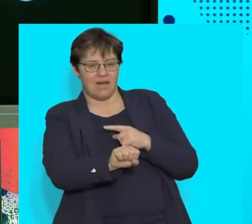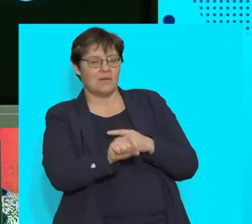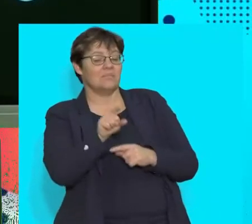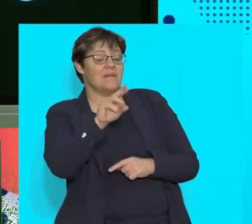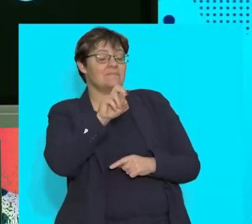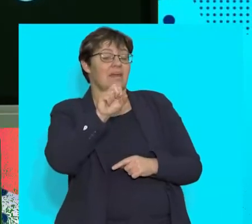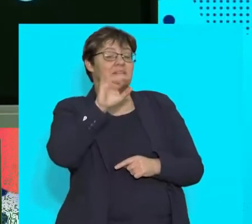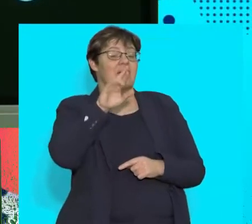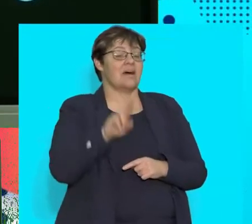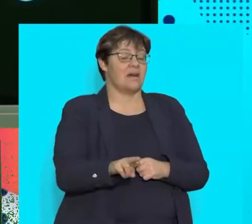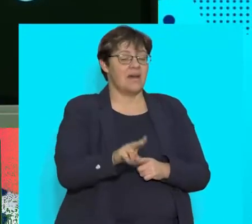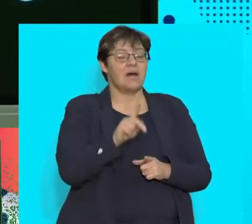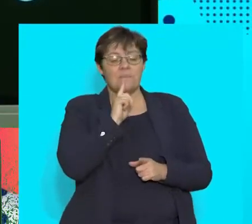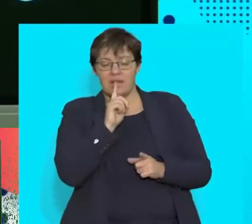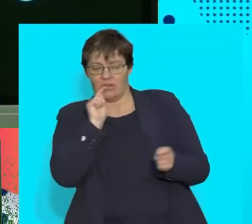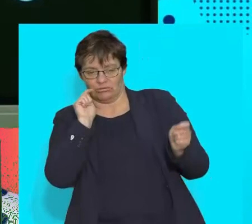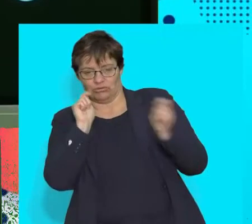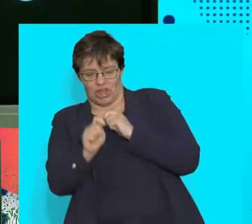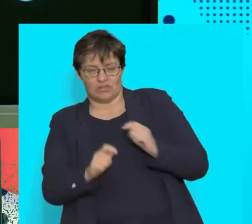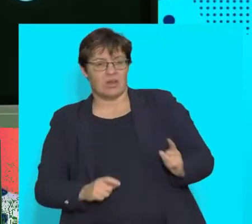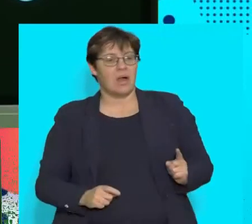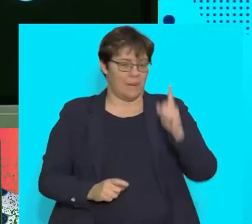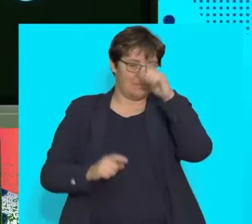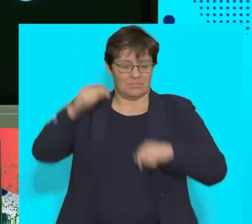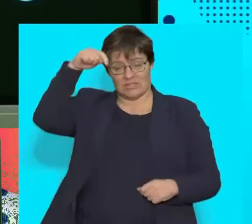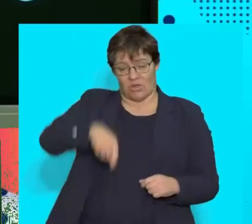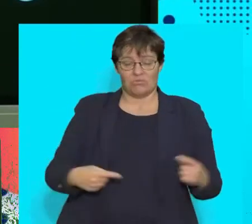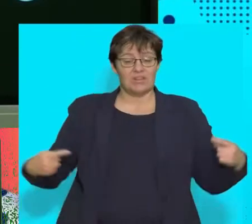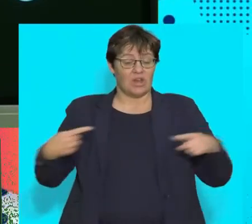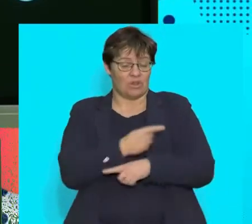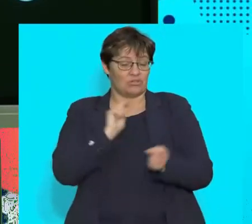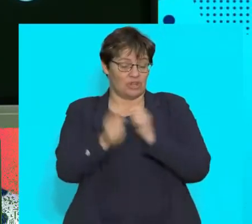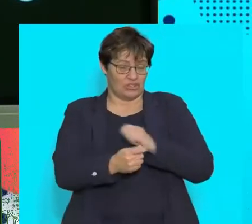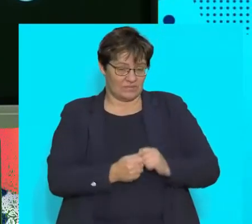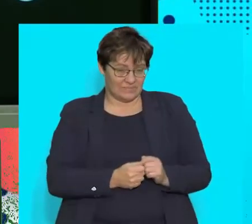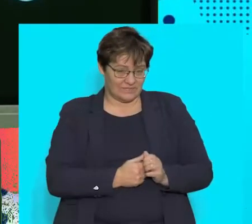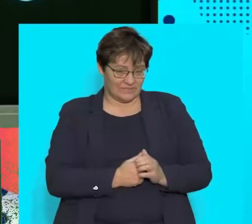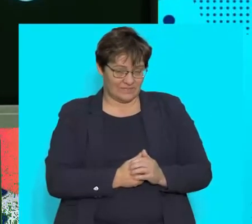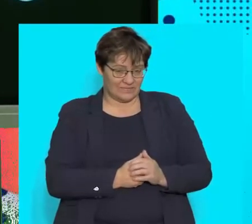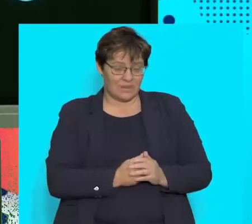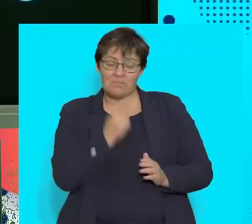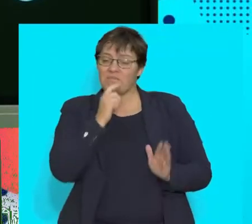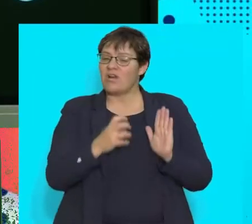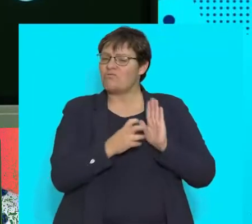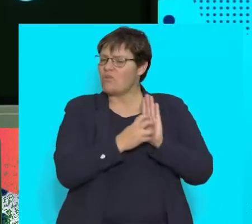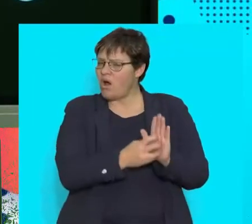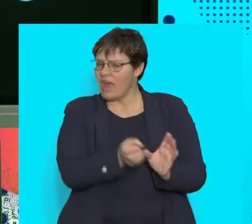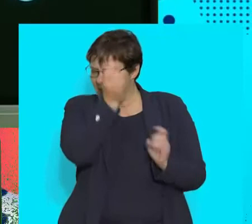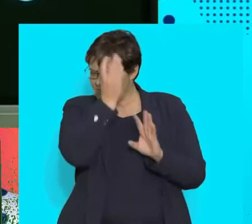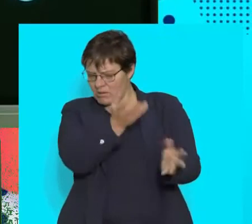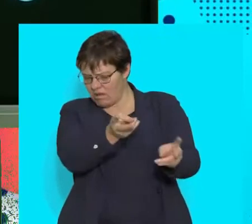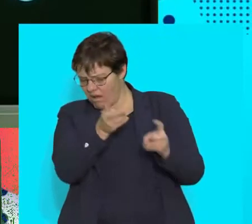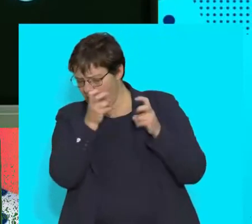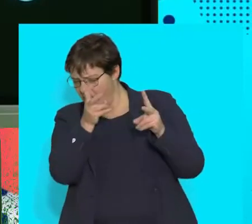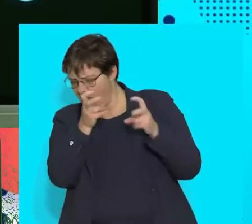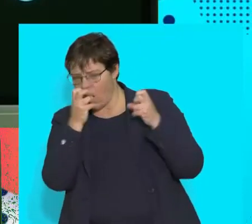vector quantity, there's been a change in direction. And so I hope you can see graphs give us a lot of information and tell